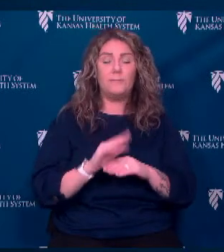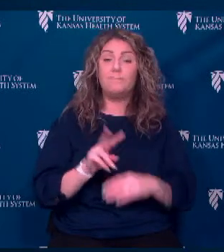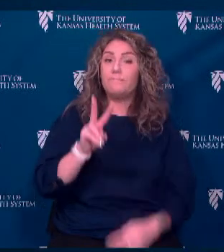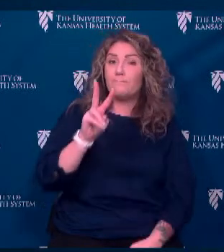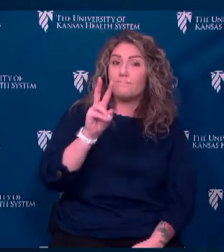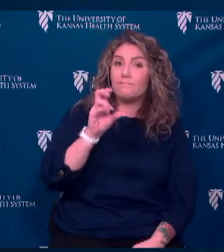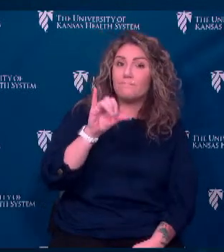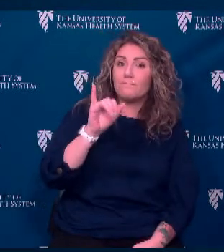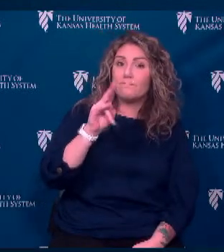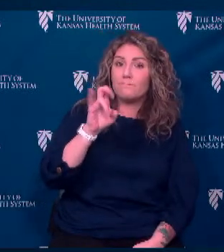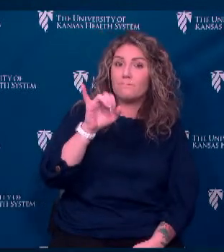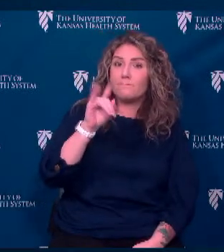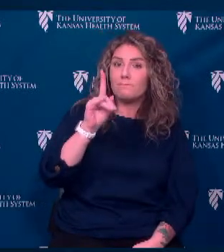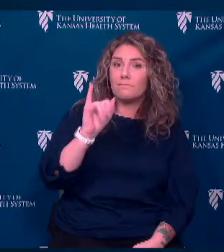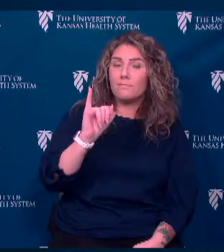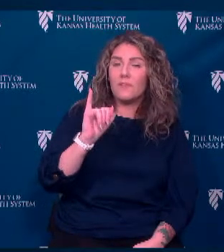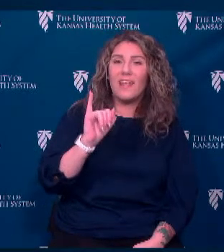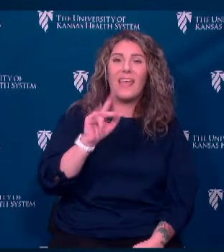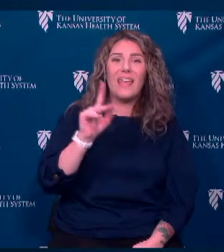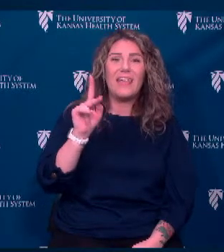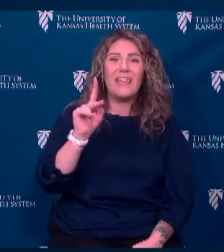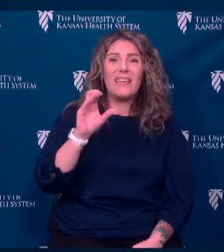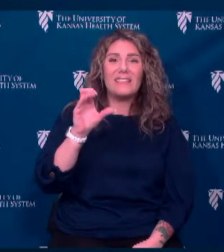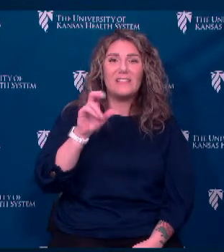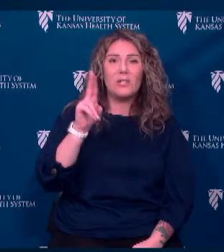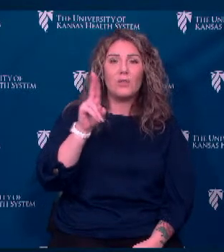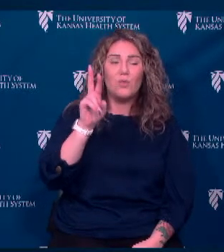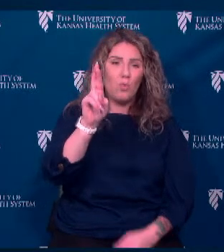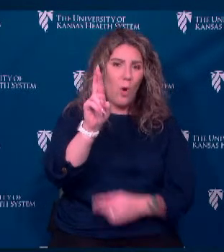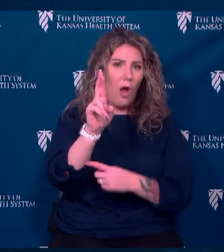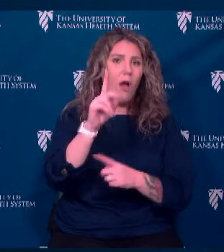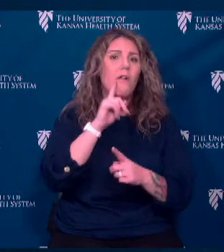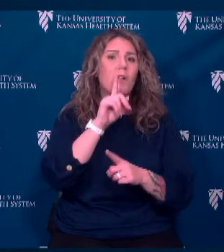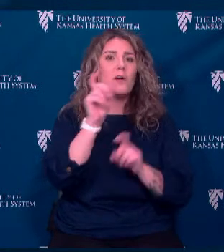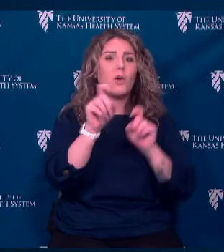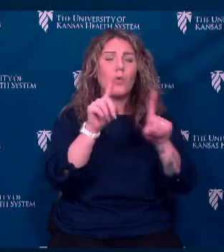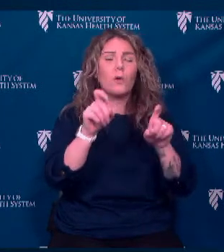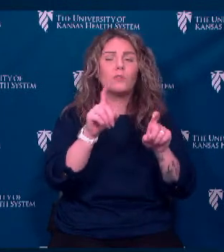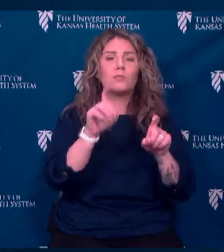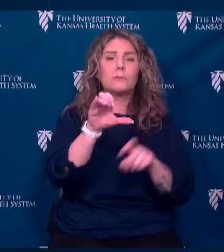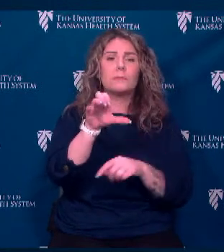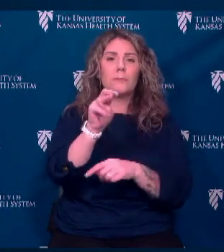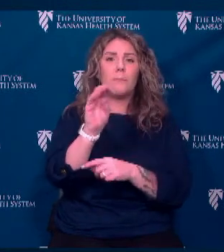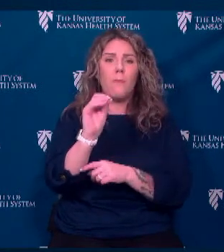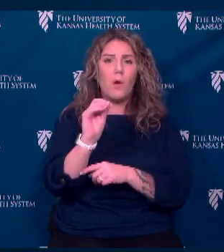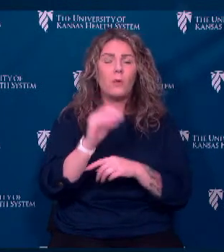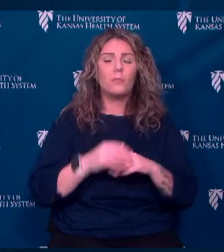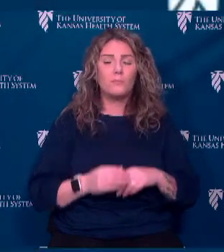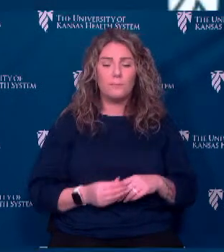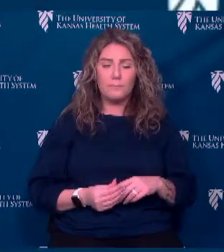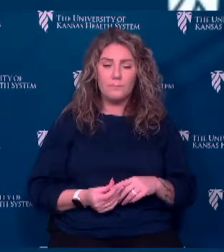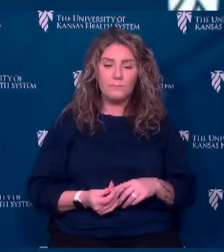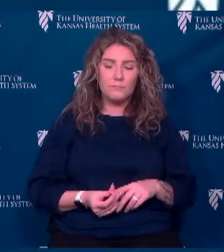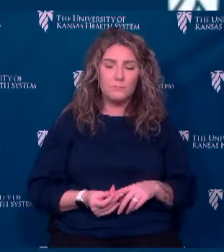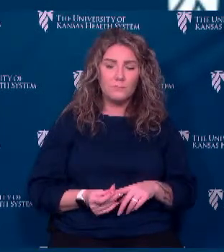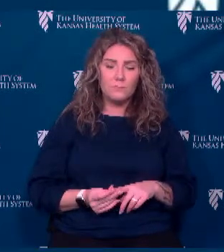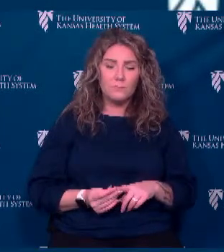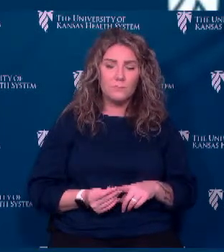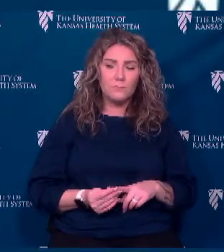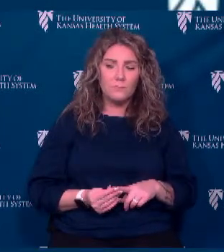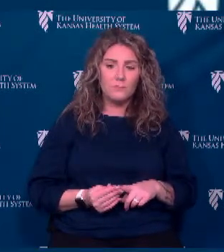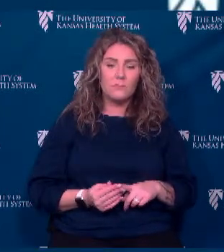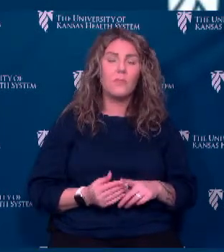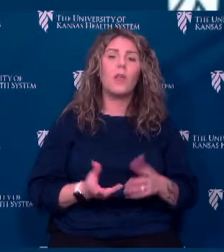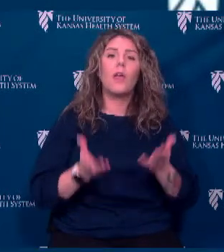Vicki is a reporter with KCUR. She has a question for some of the CMOs. Just asking about the